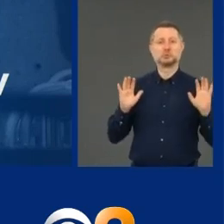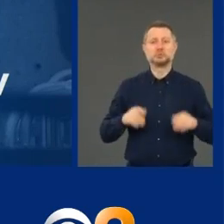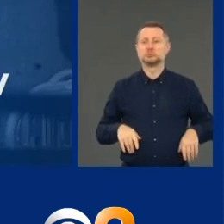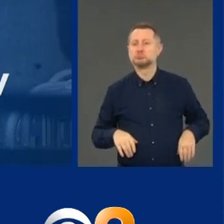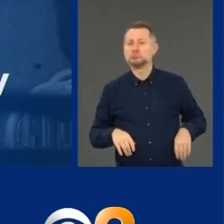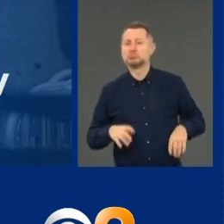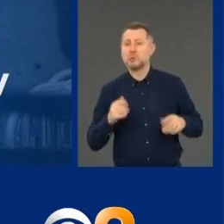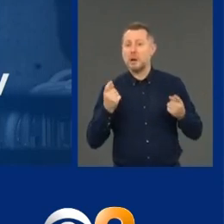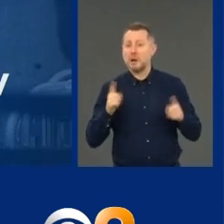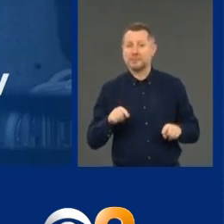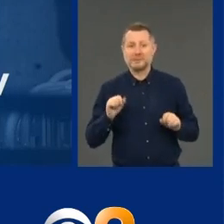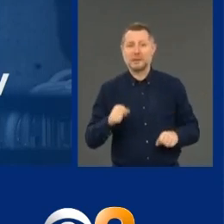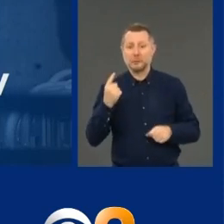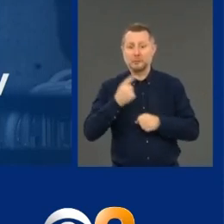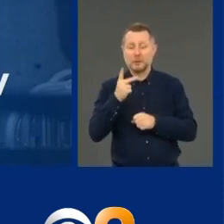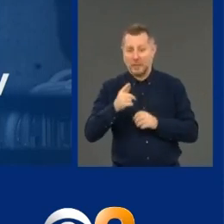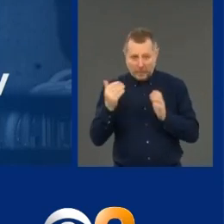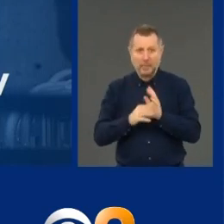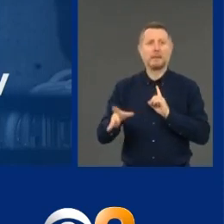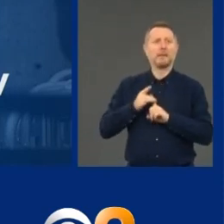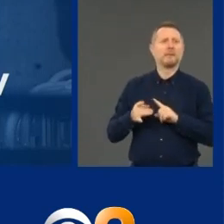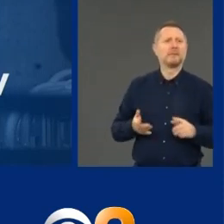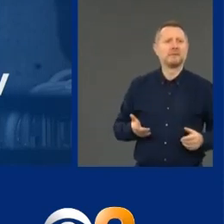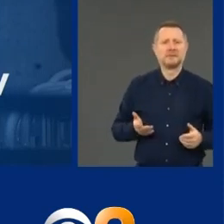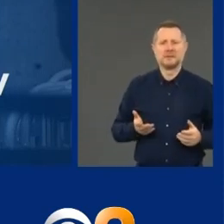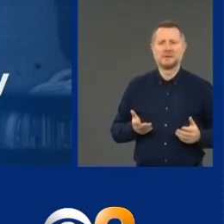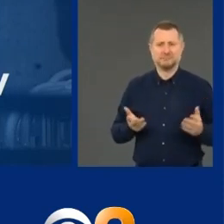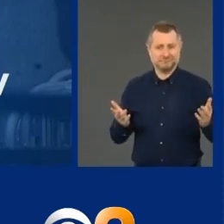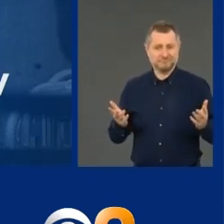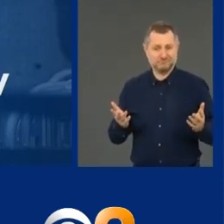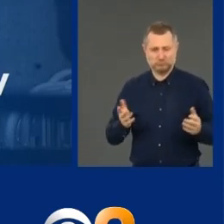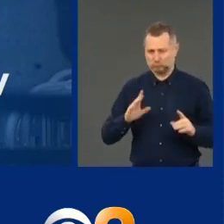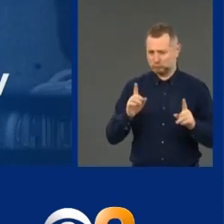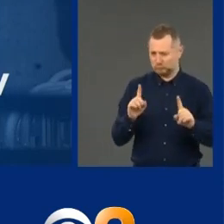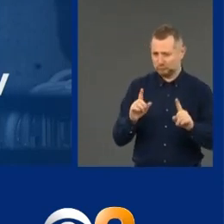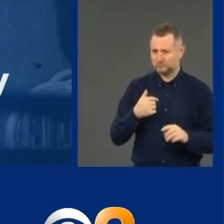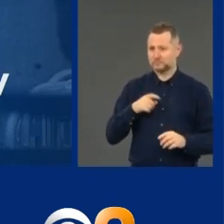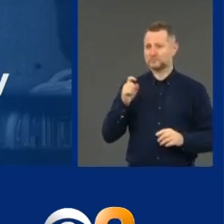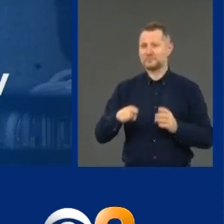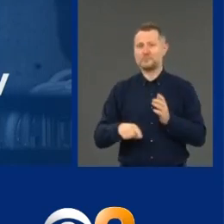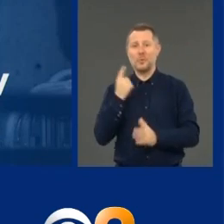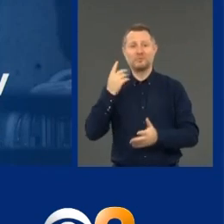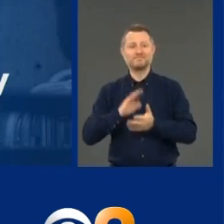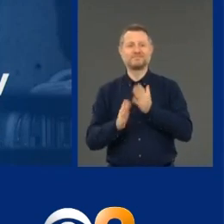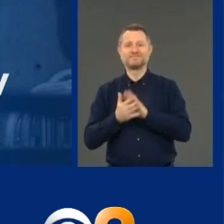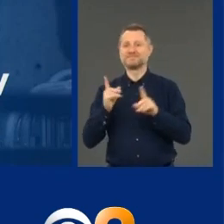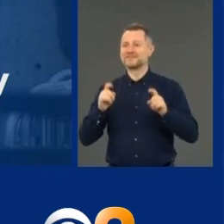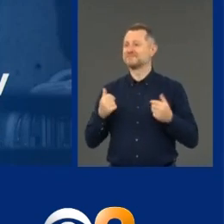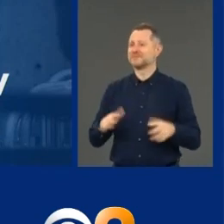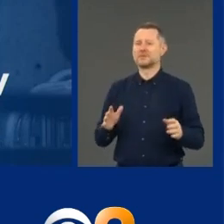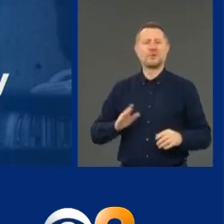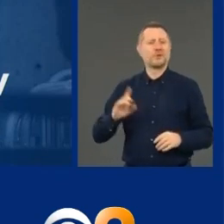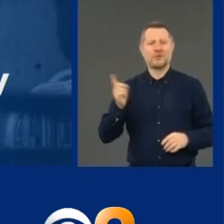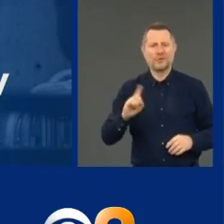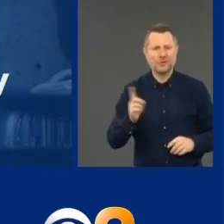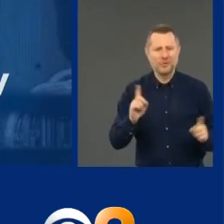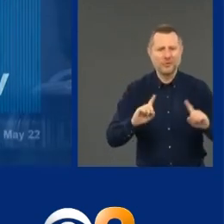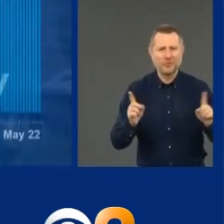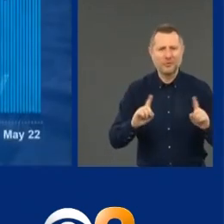and pick up a virus in 10 minutes. So it's not, I got one test, I'm done. It doesn't work that